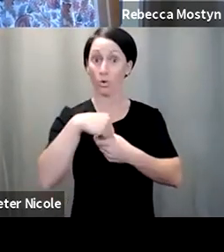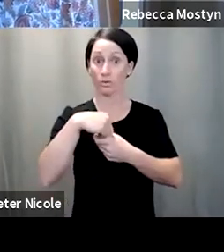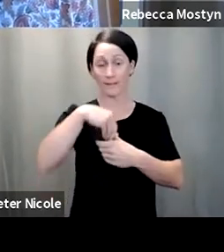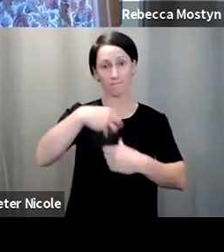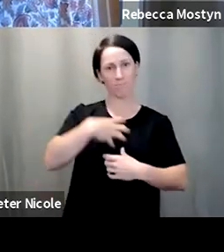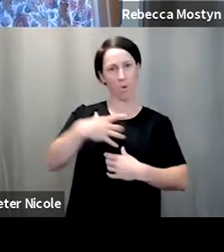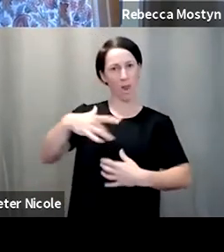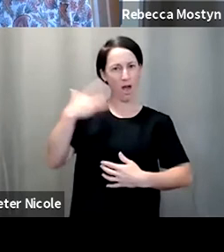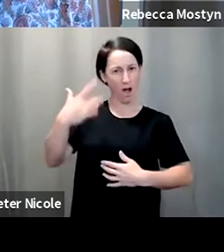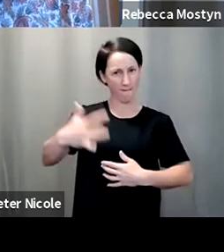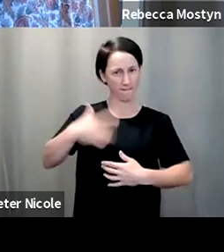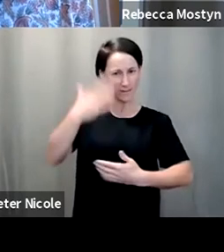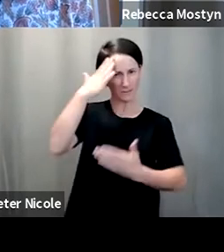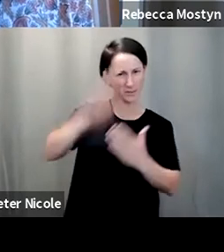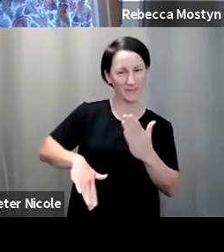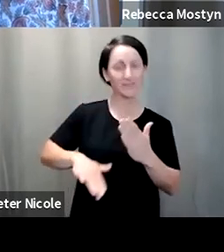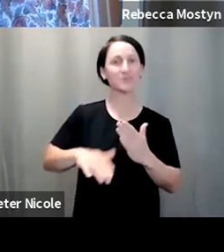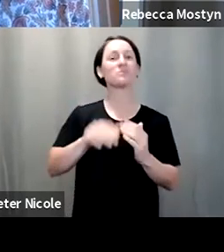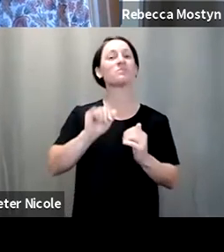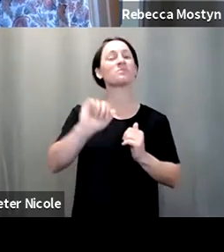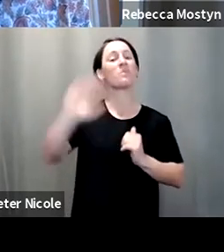by the way, Stuart was brilliant in your webinar